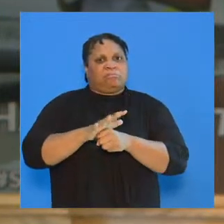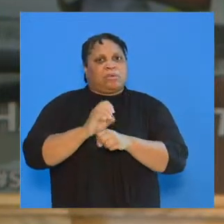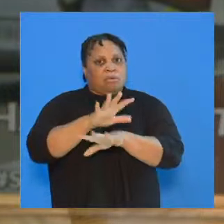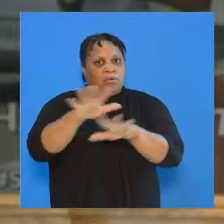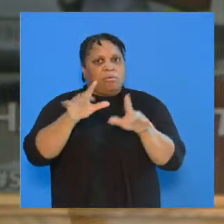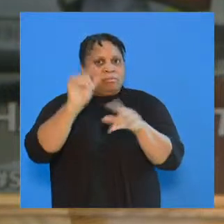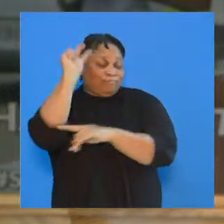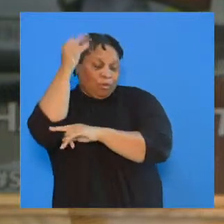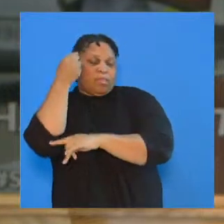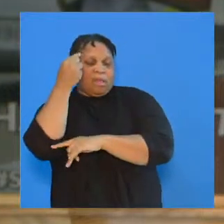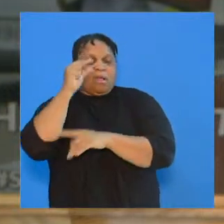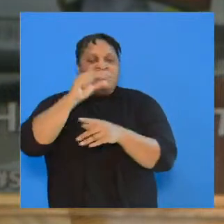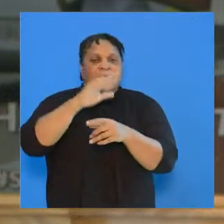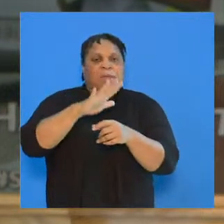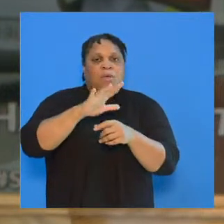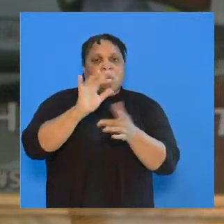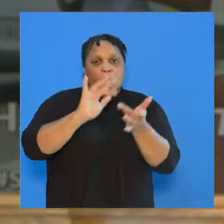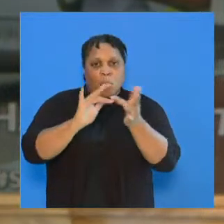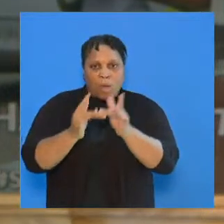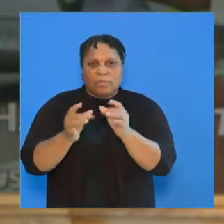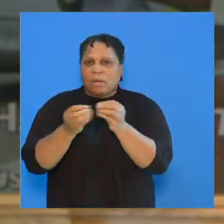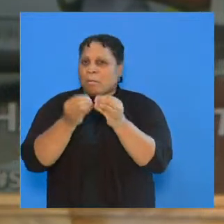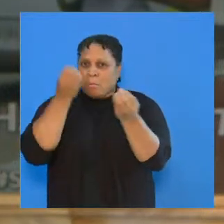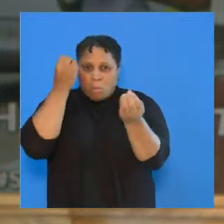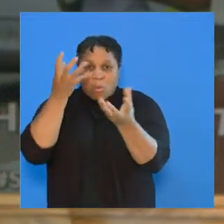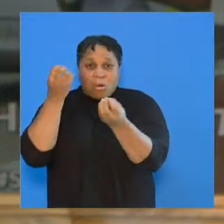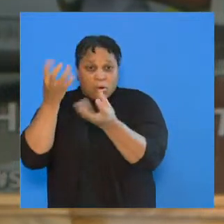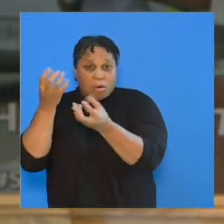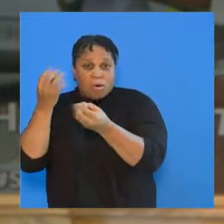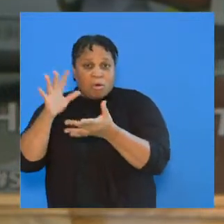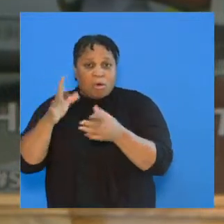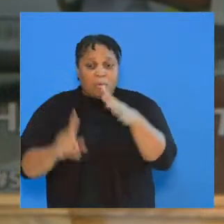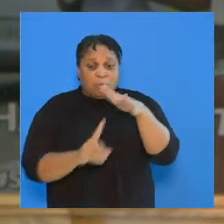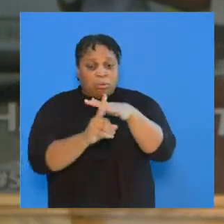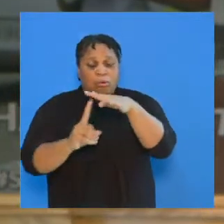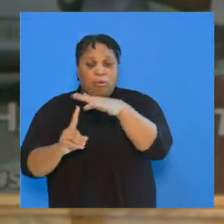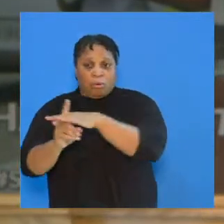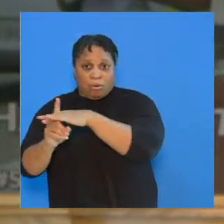the government website. And for more information about testing